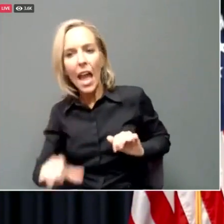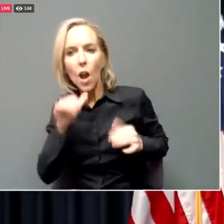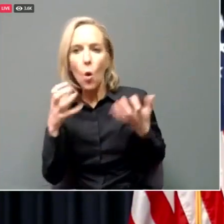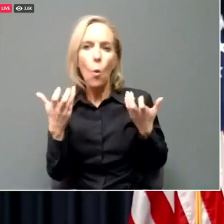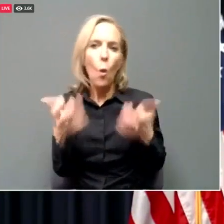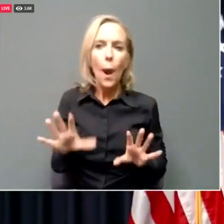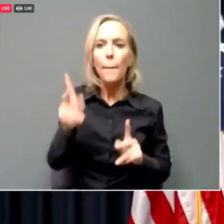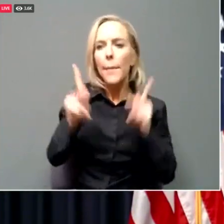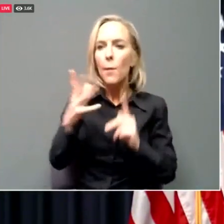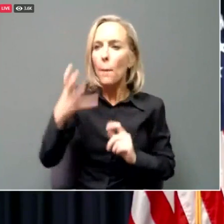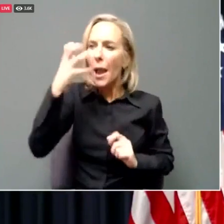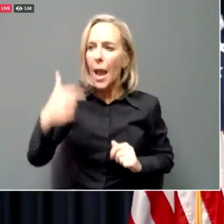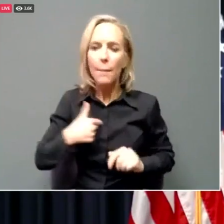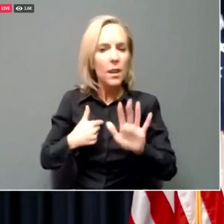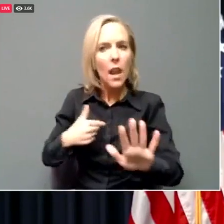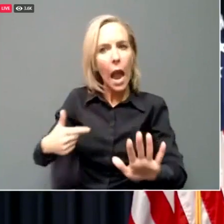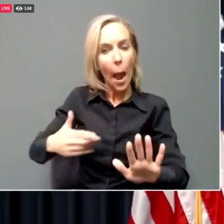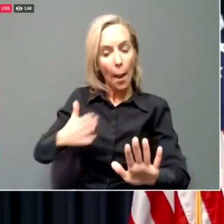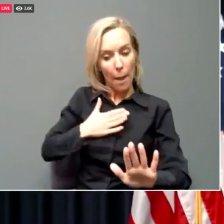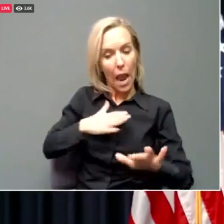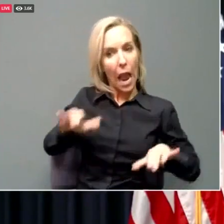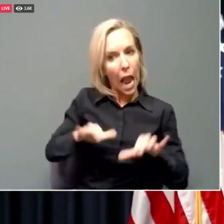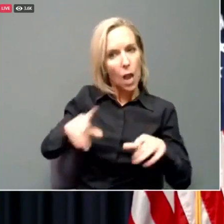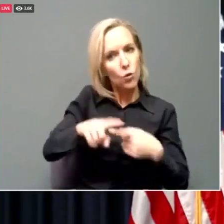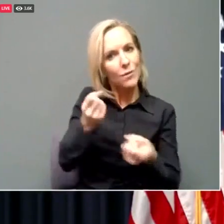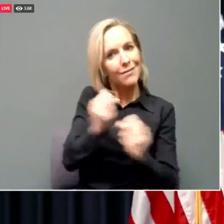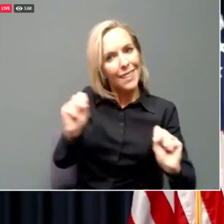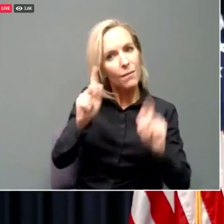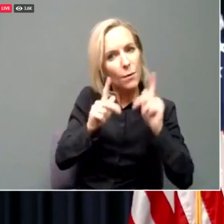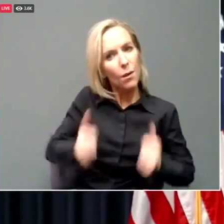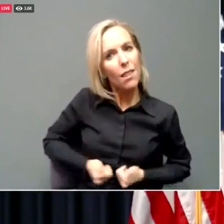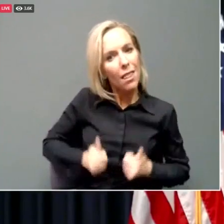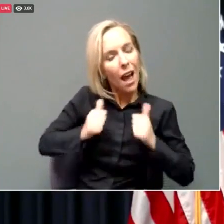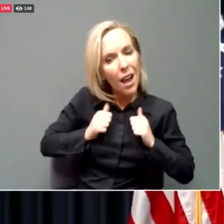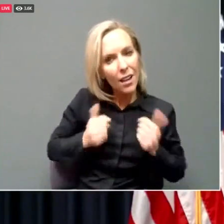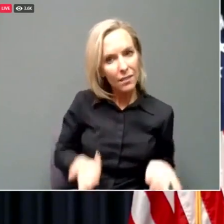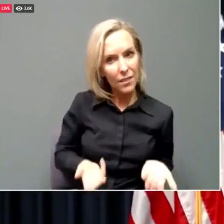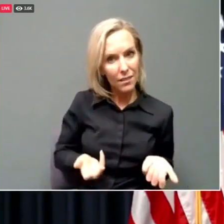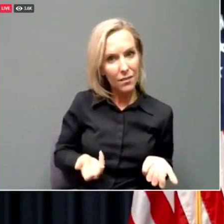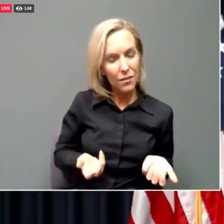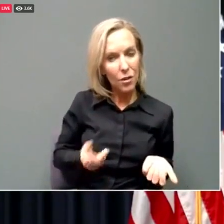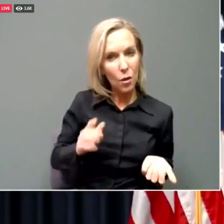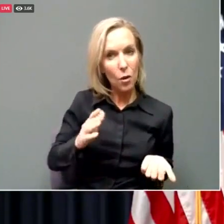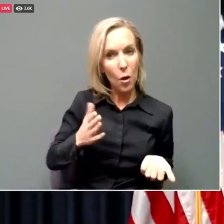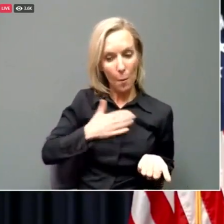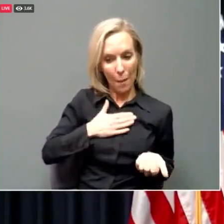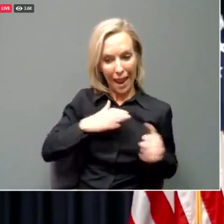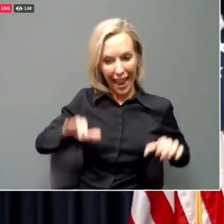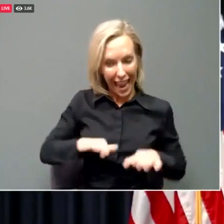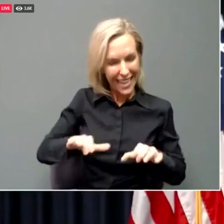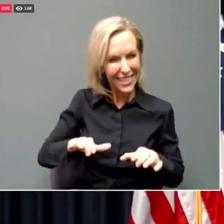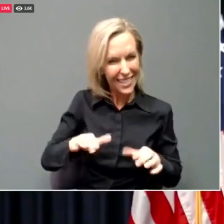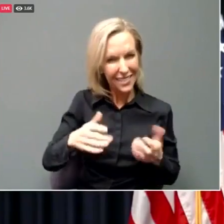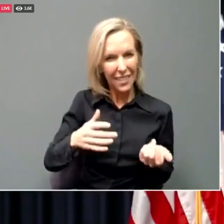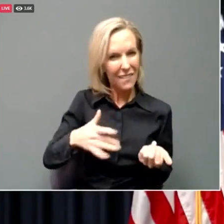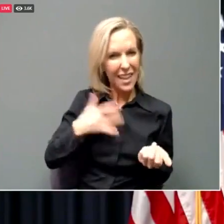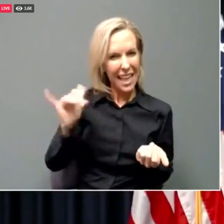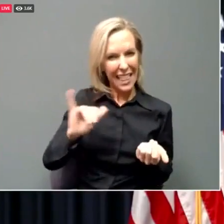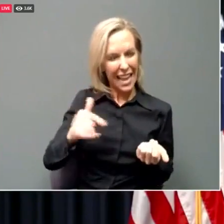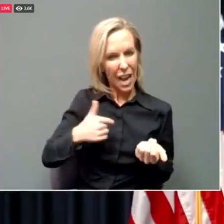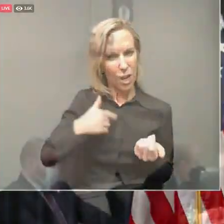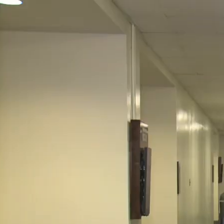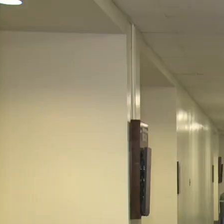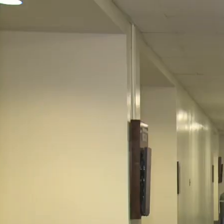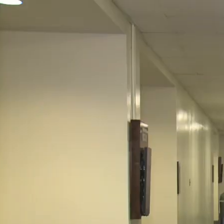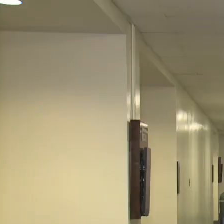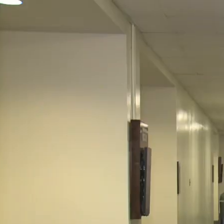take actions to save lives, but what I can say is none of those actions are anywhere close to an impeachment standard in Kentucky.